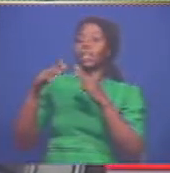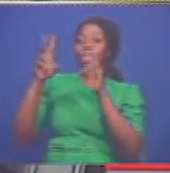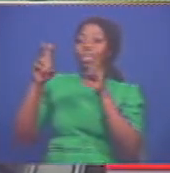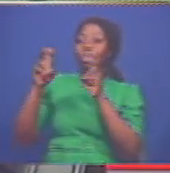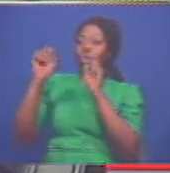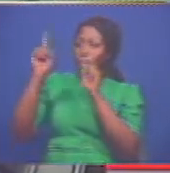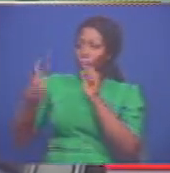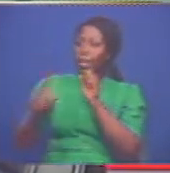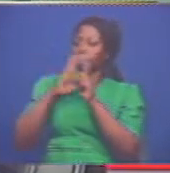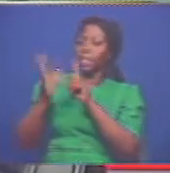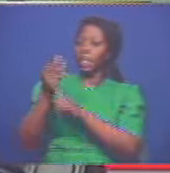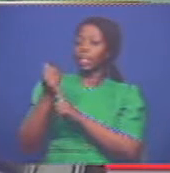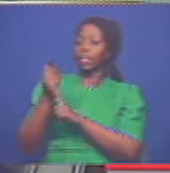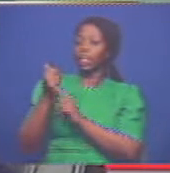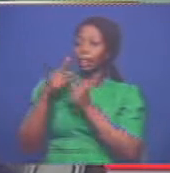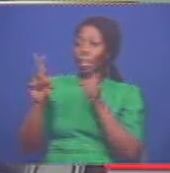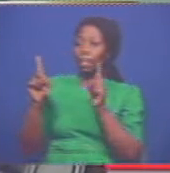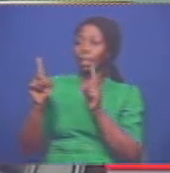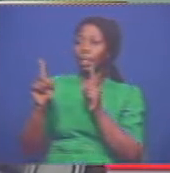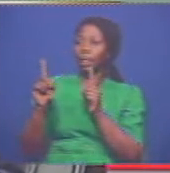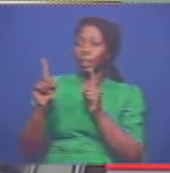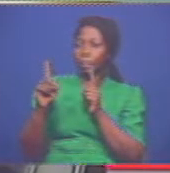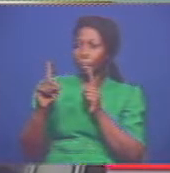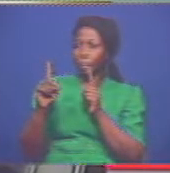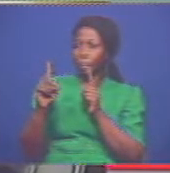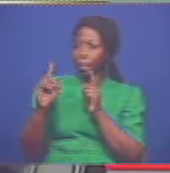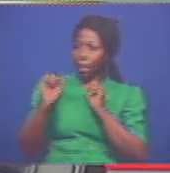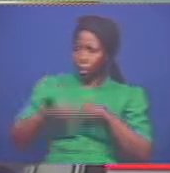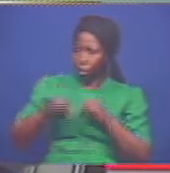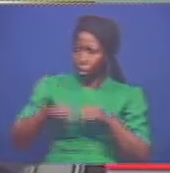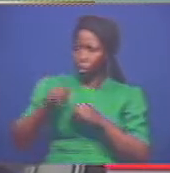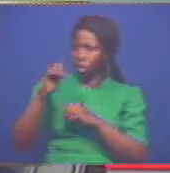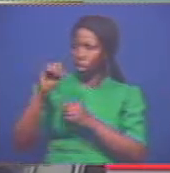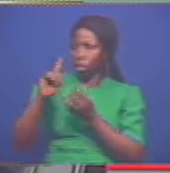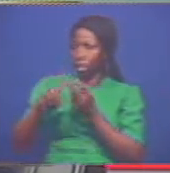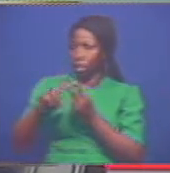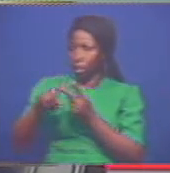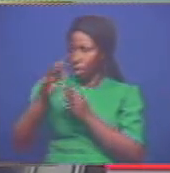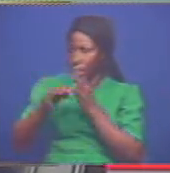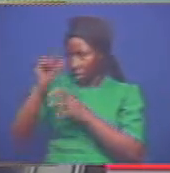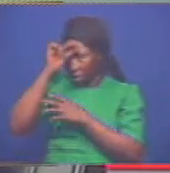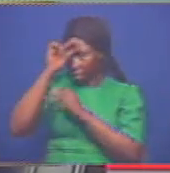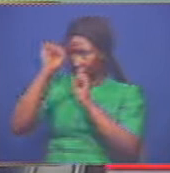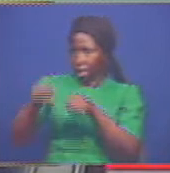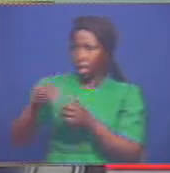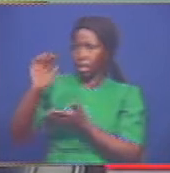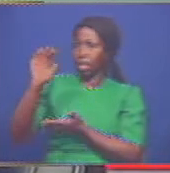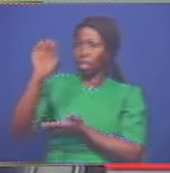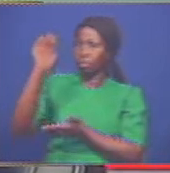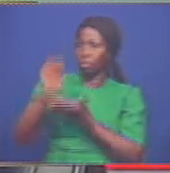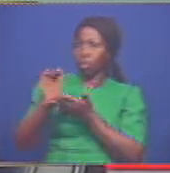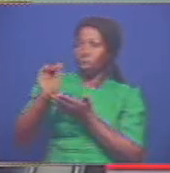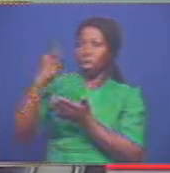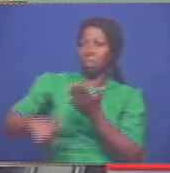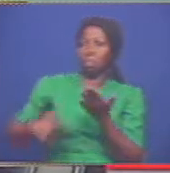reality. But there is also, it is possible. One, if government can lower down the cost of maybe